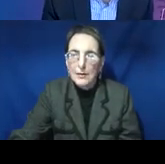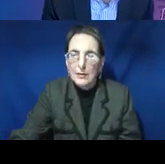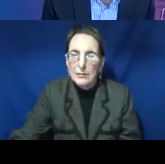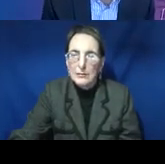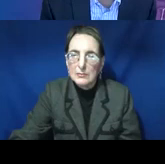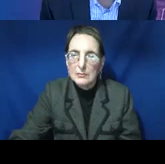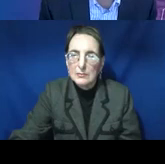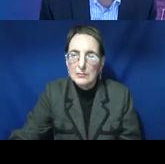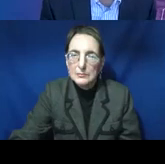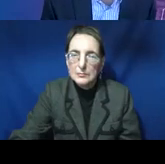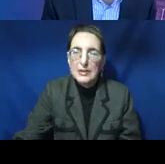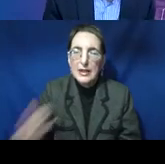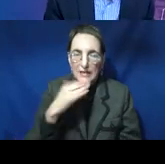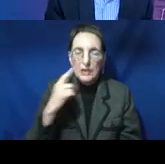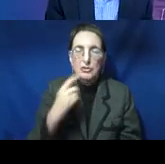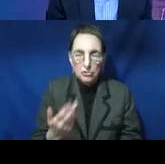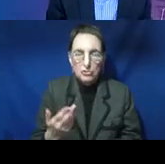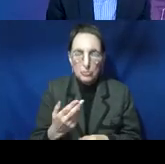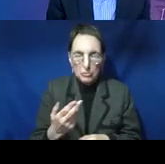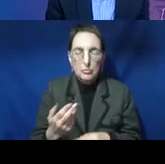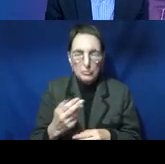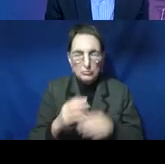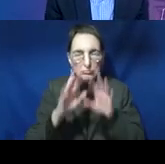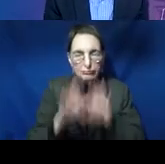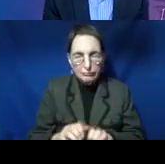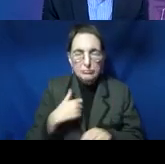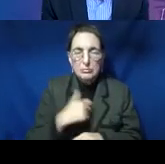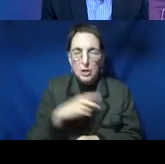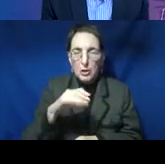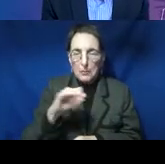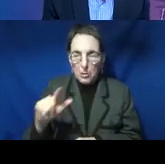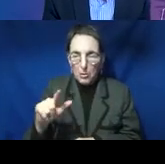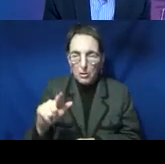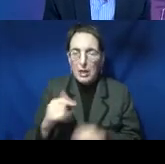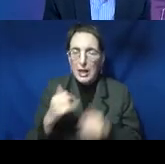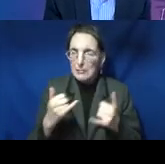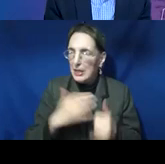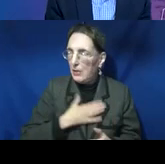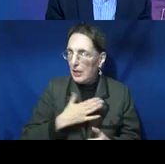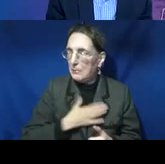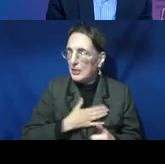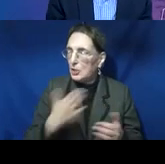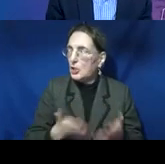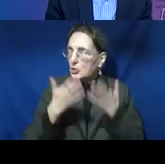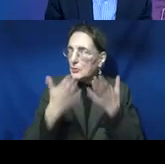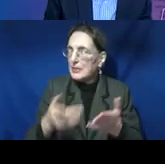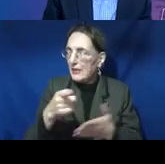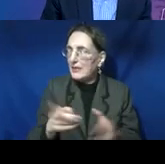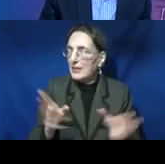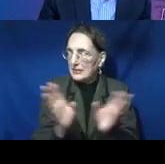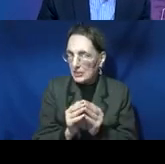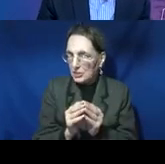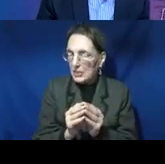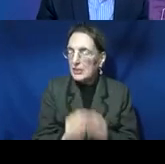to present this session, which will cover revisions to the Proposal and Award Policies and Procedures Guide. And this session will be presented by